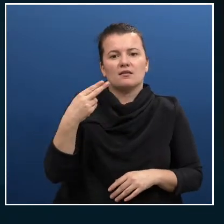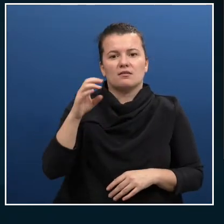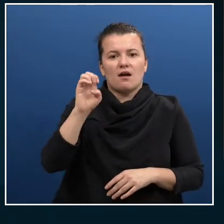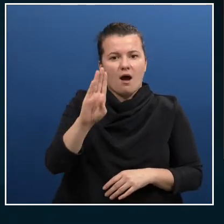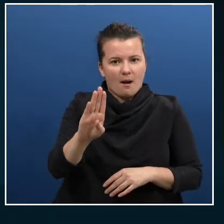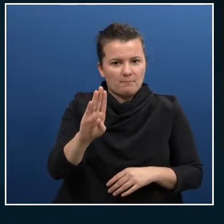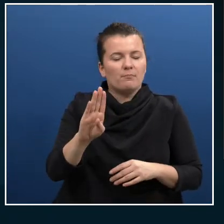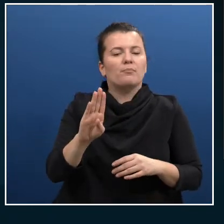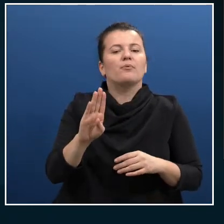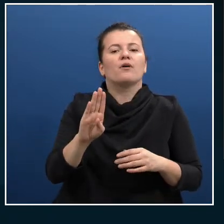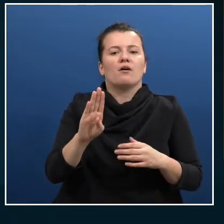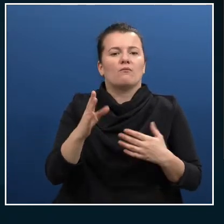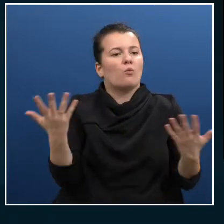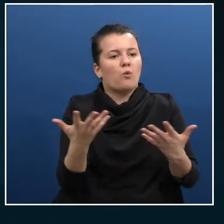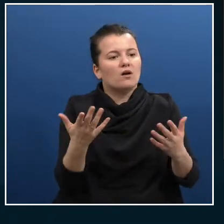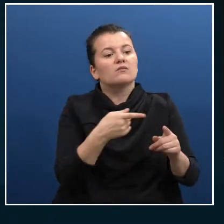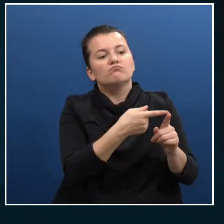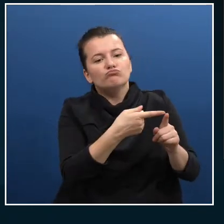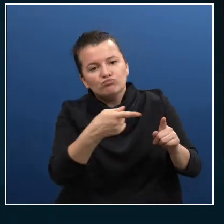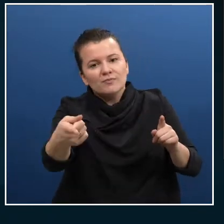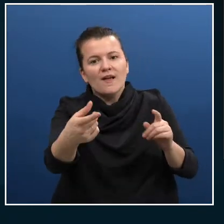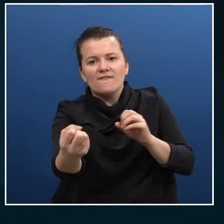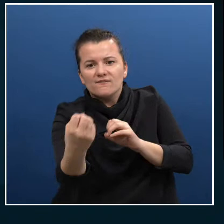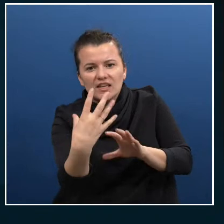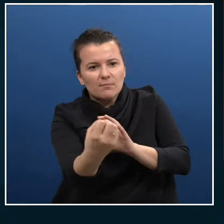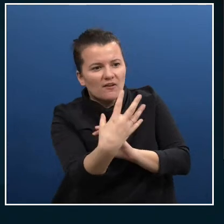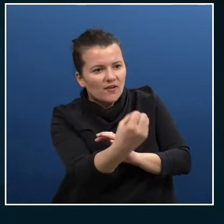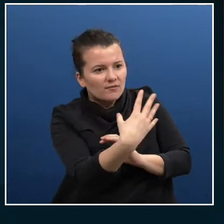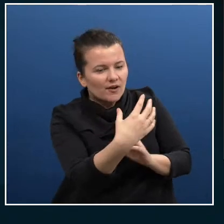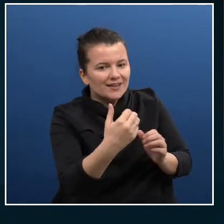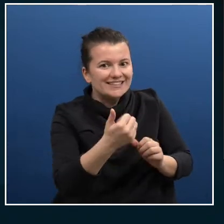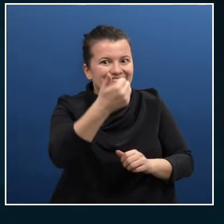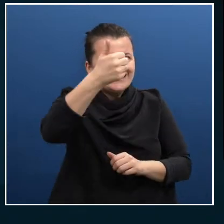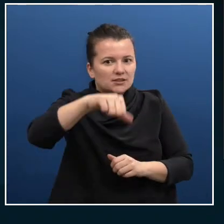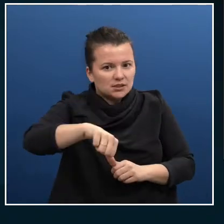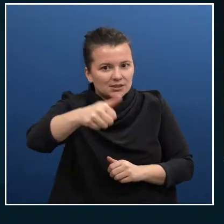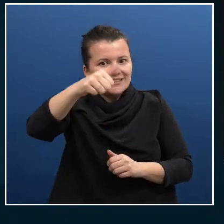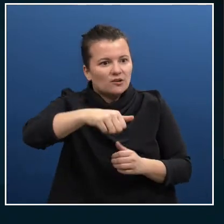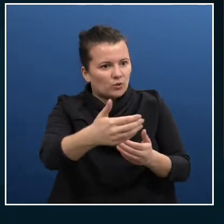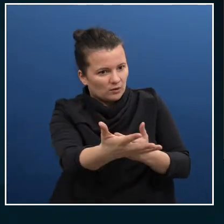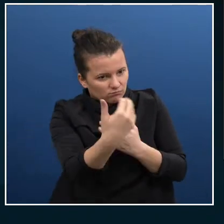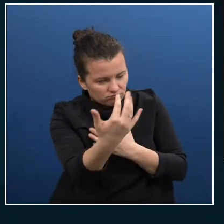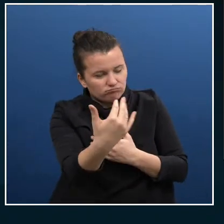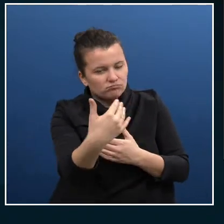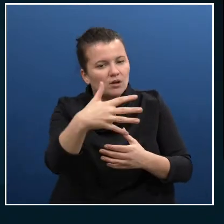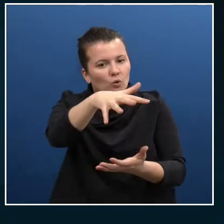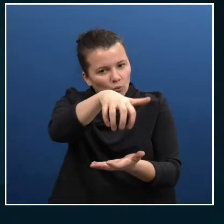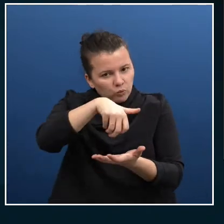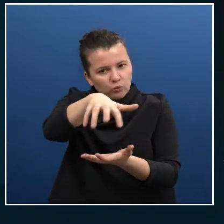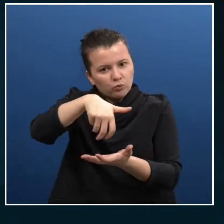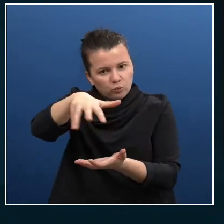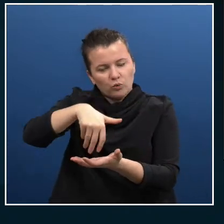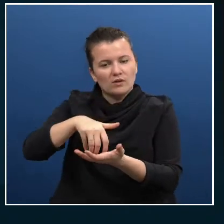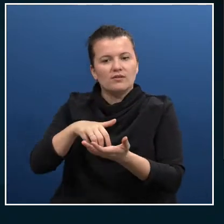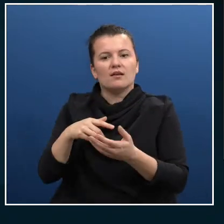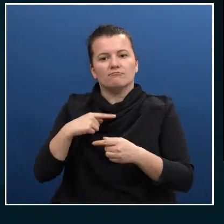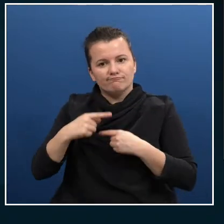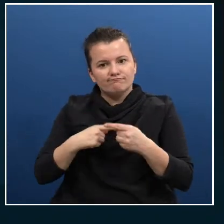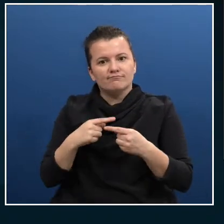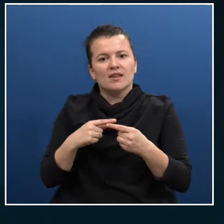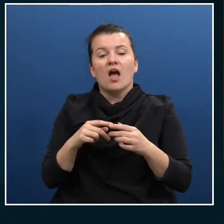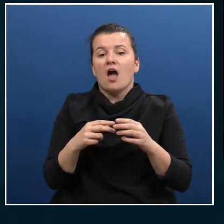of feedback from the community directly being processed. So one of or 2 of the cool